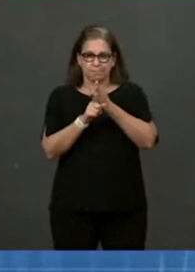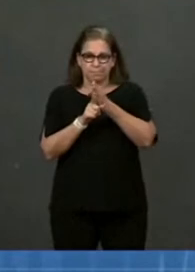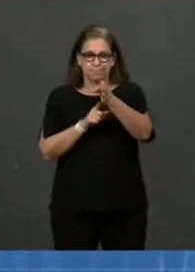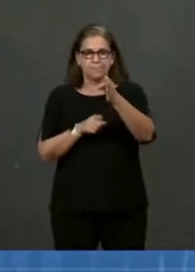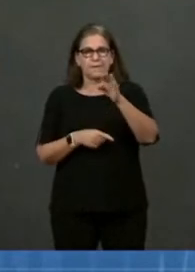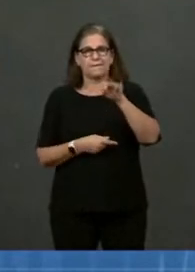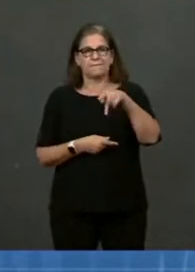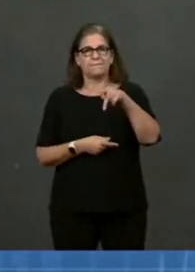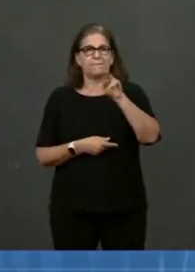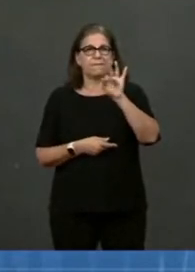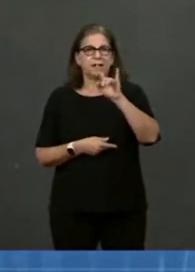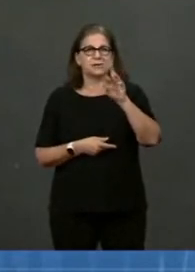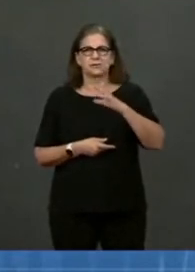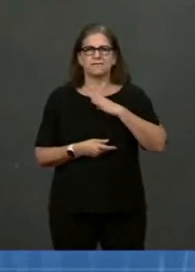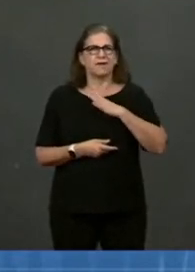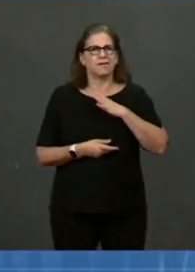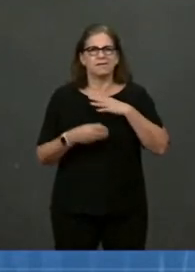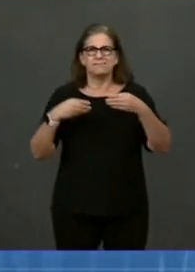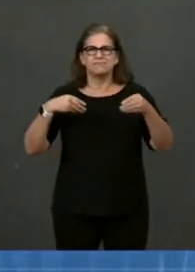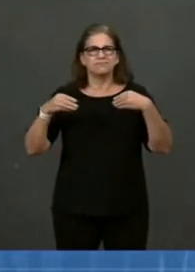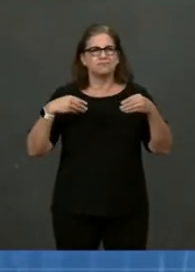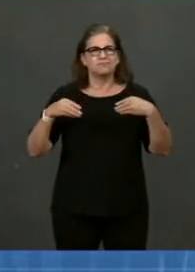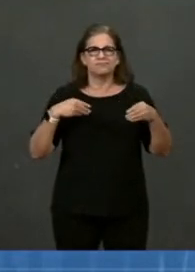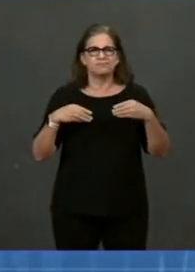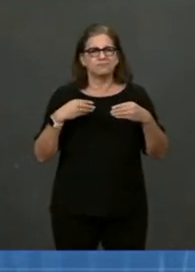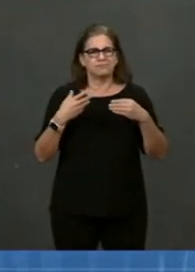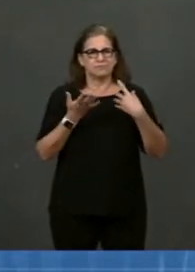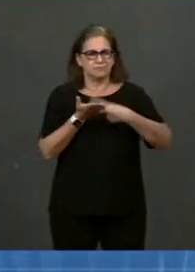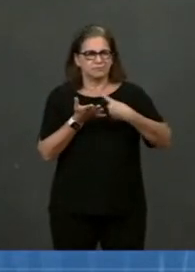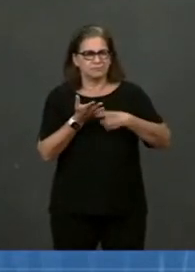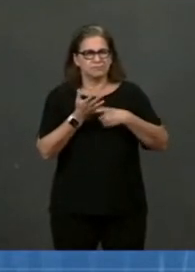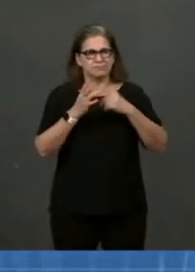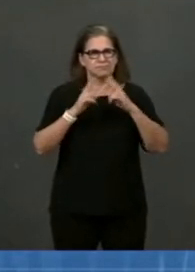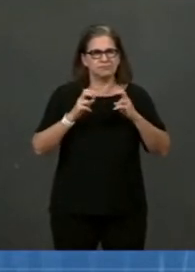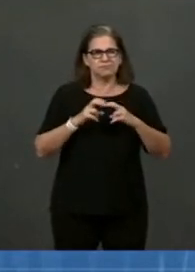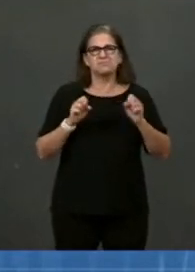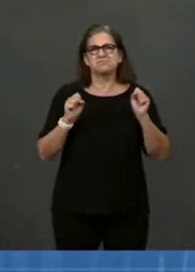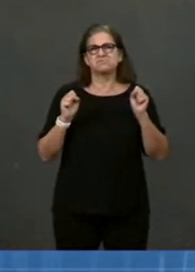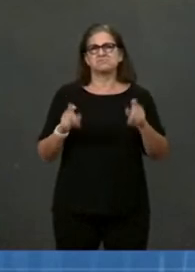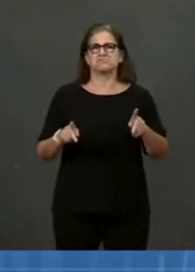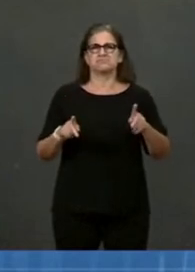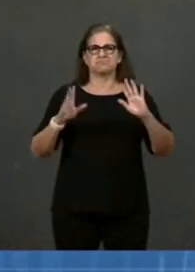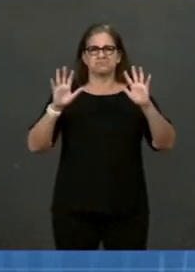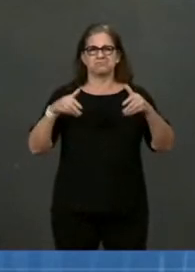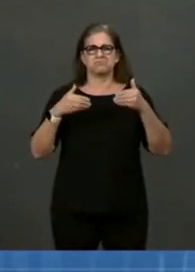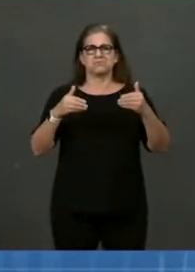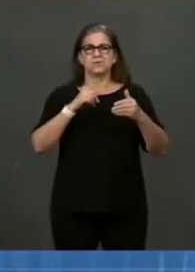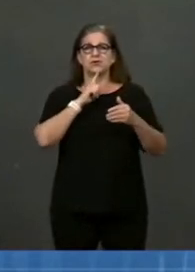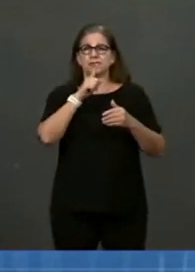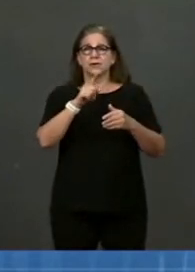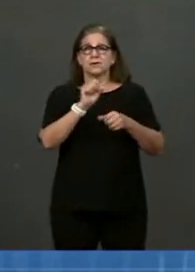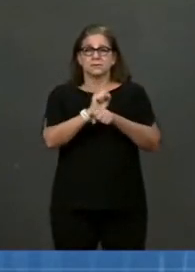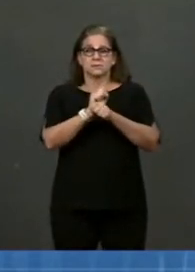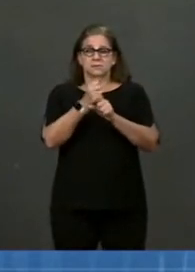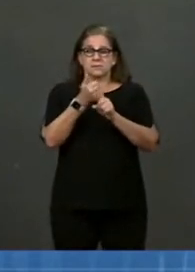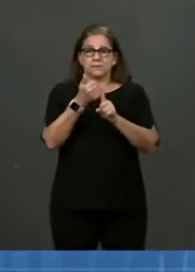you, to never lose sight of our collective goal to protect as many people as possible from